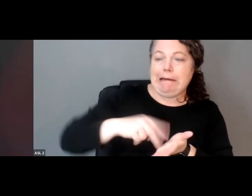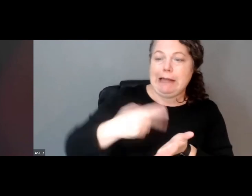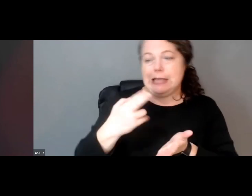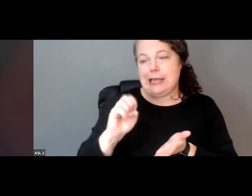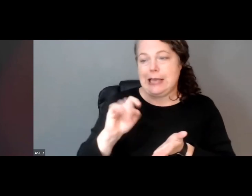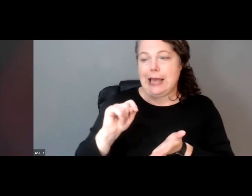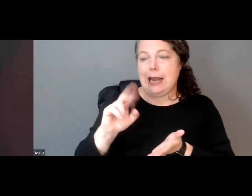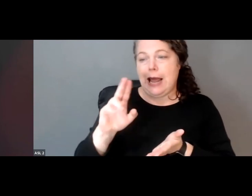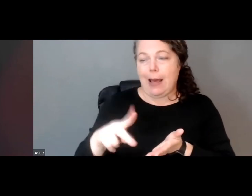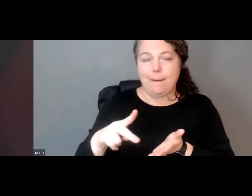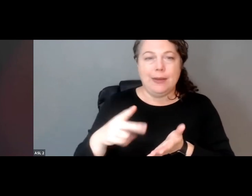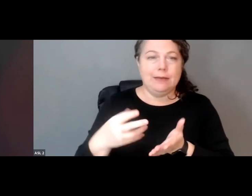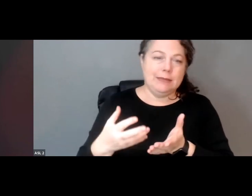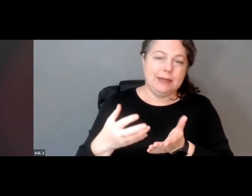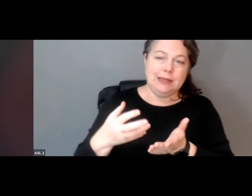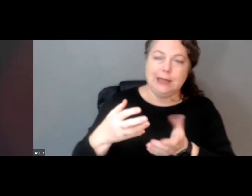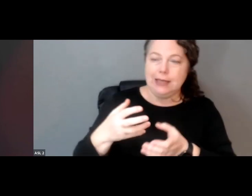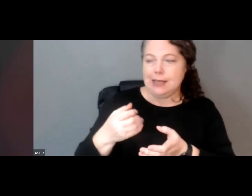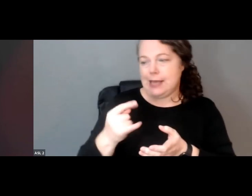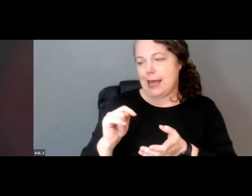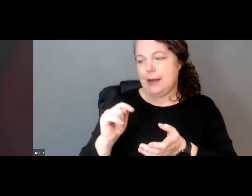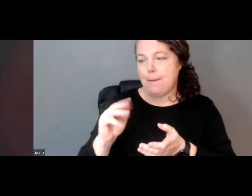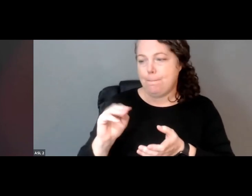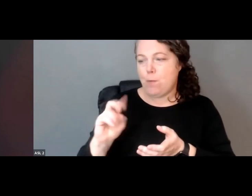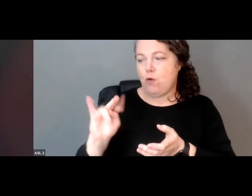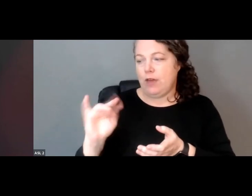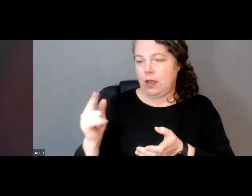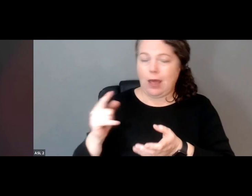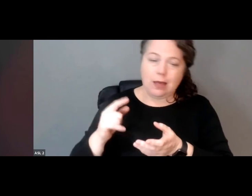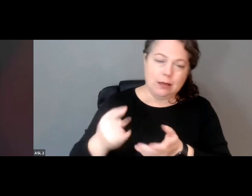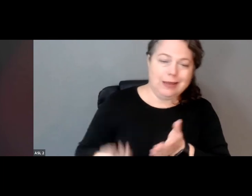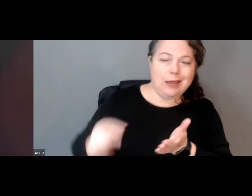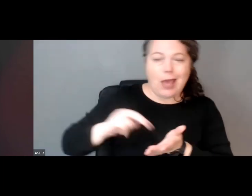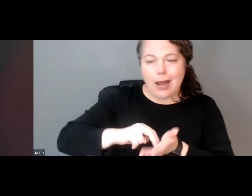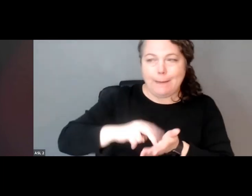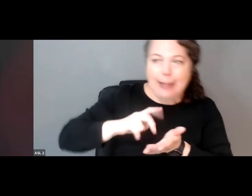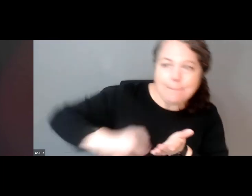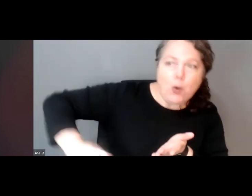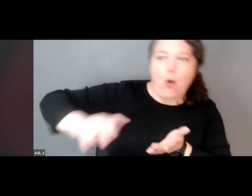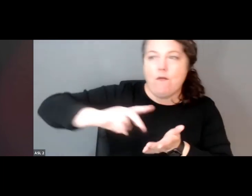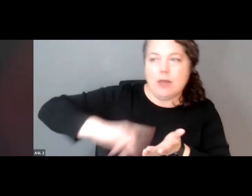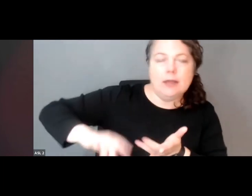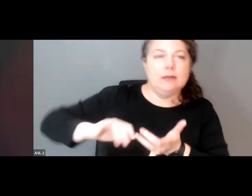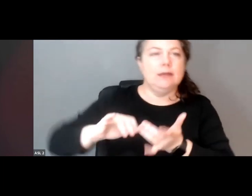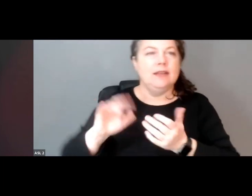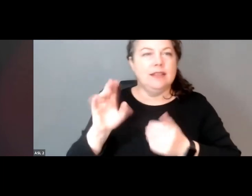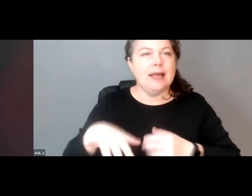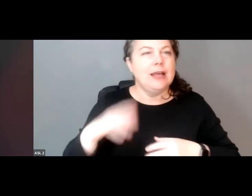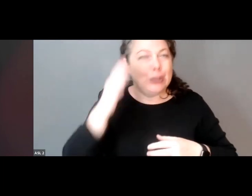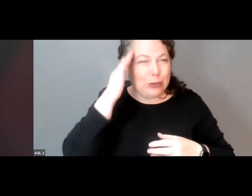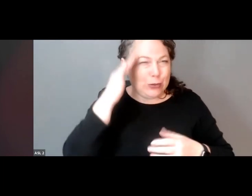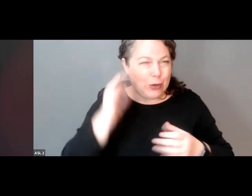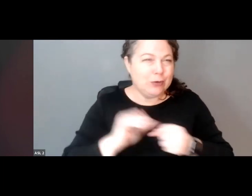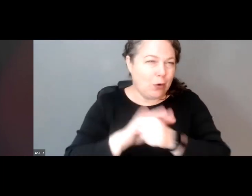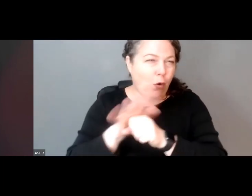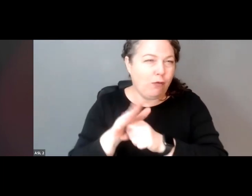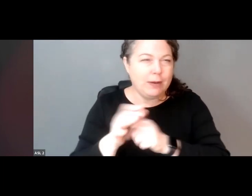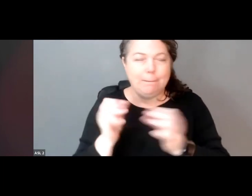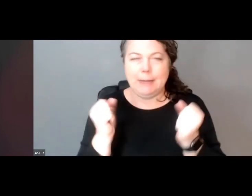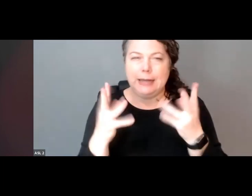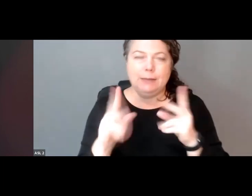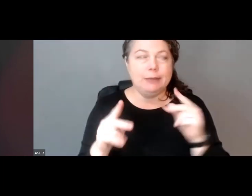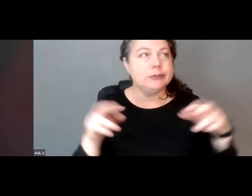we know that throughout the pandemic as our folks have been socially distant, in many cases,